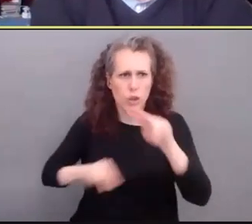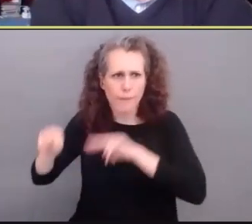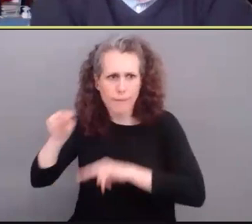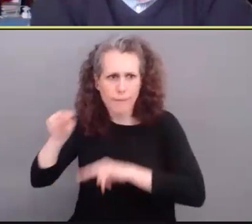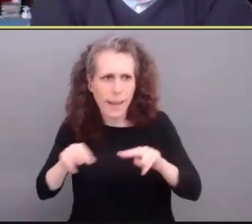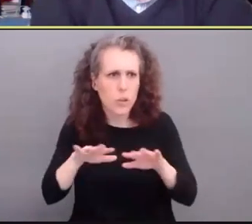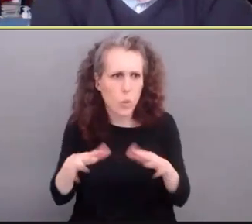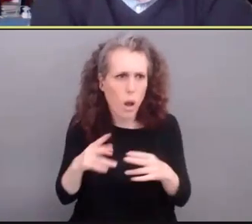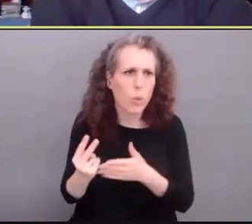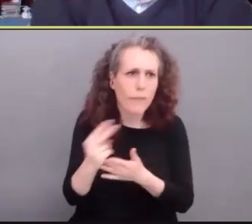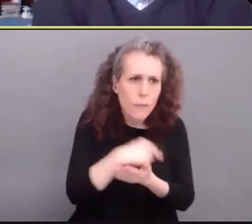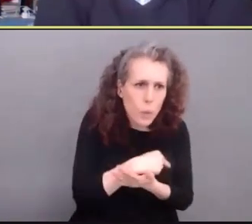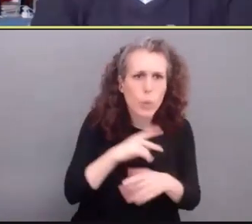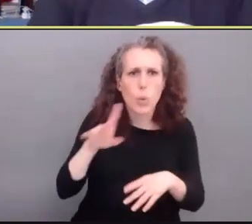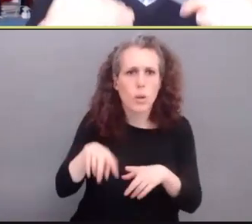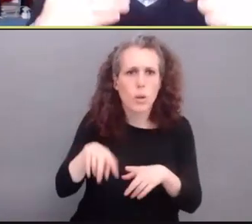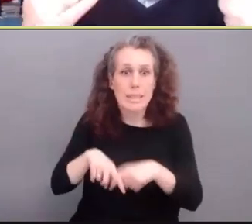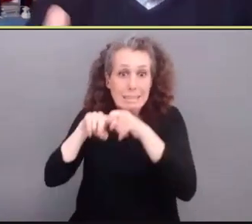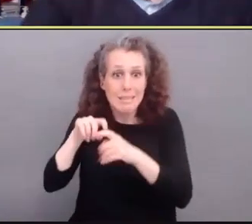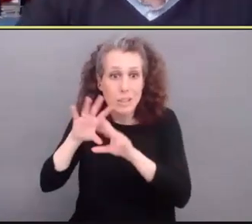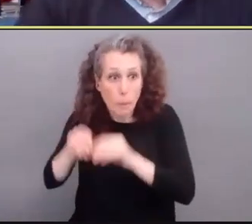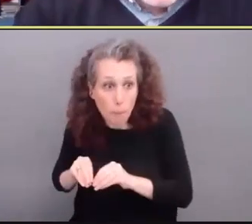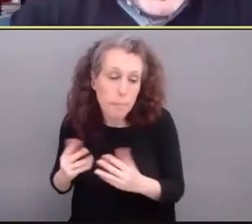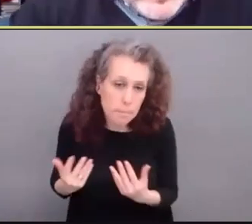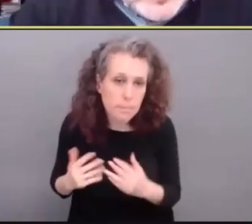suspension. And after that,